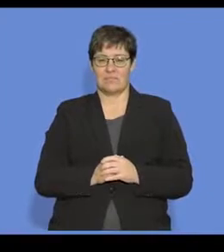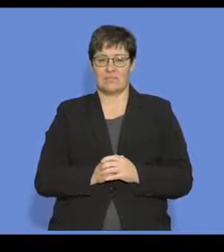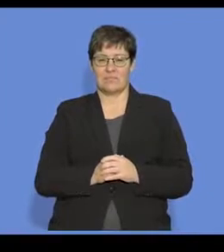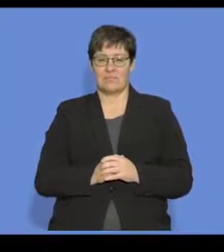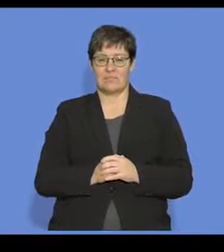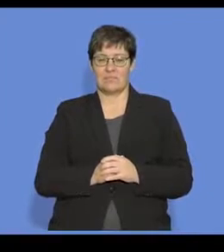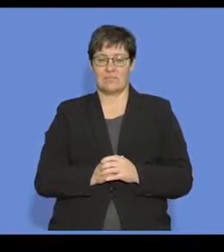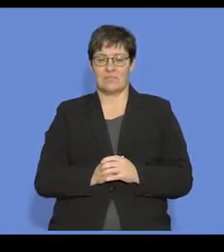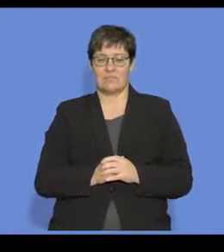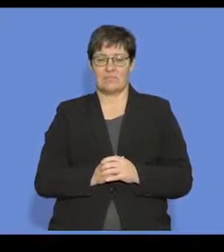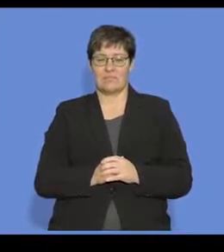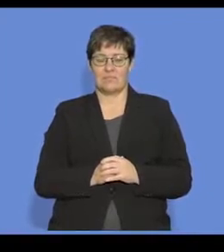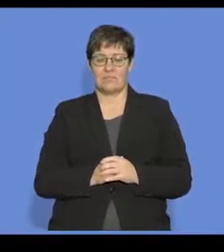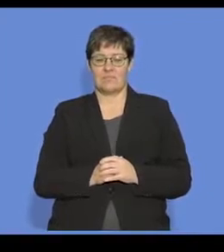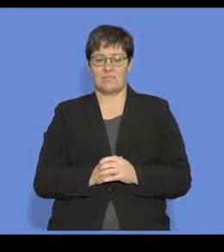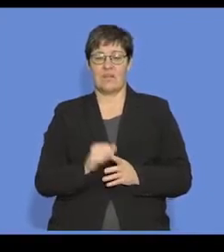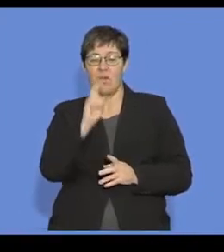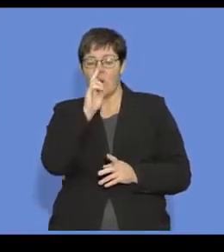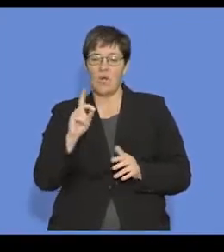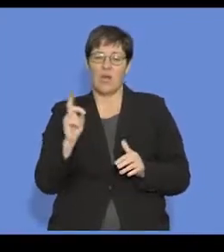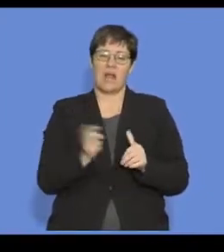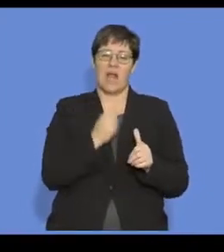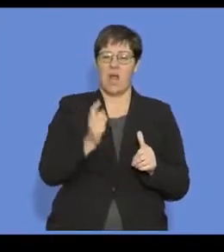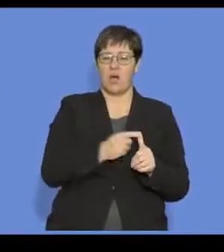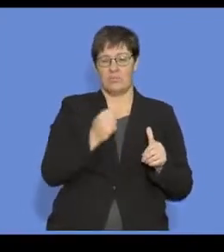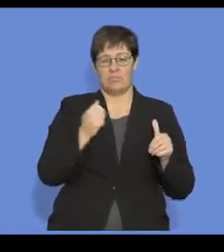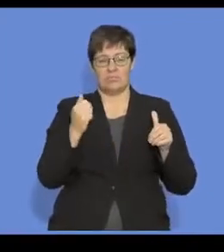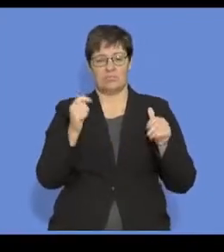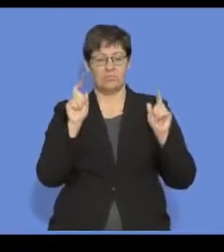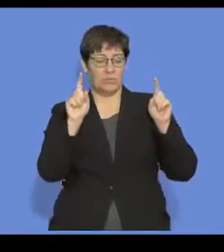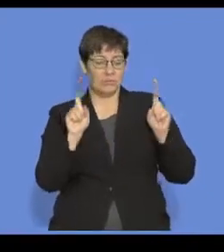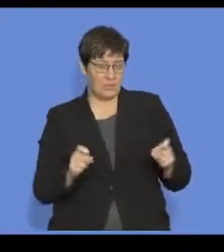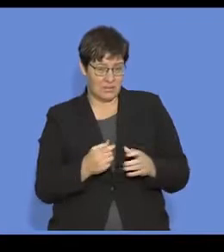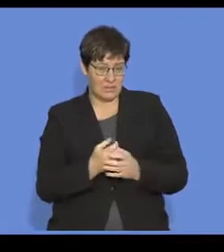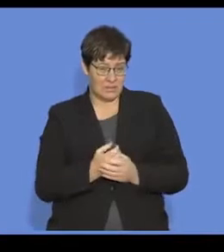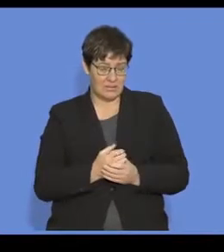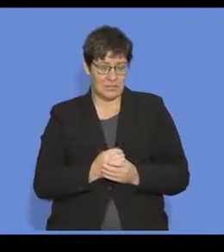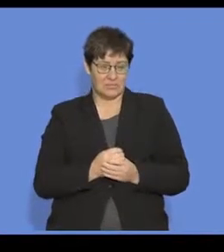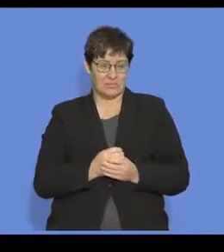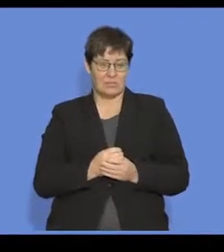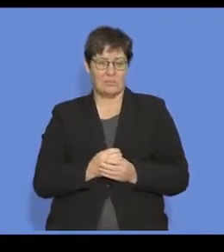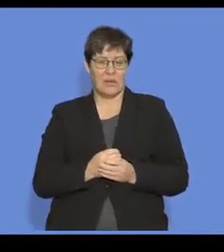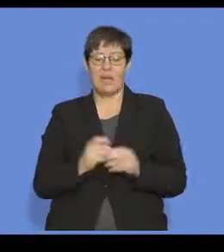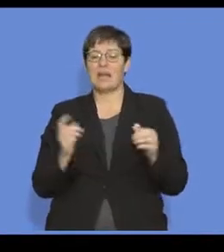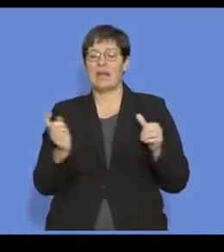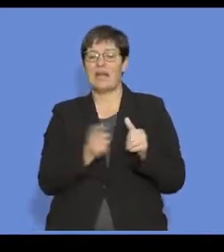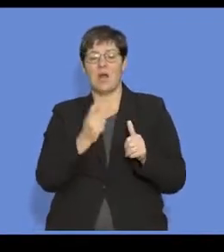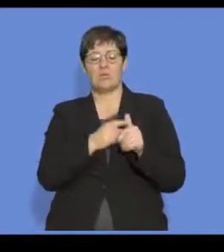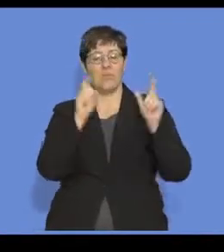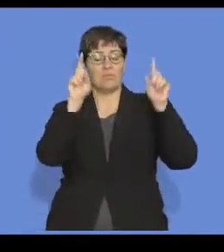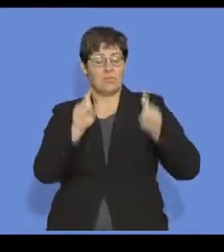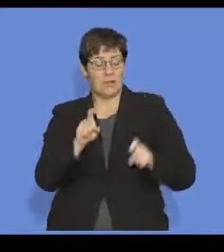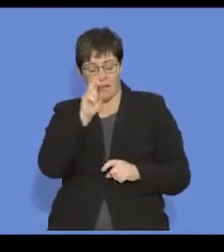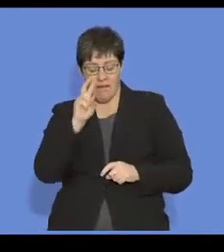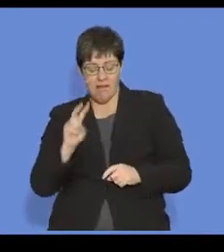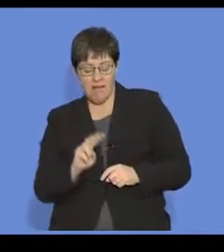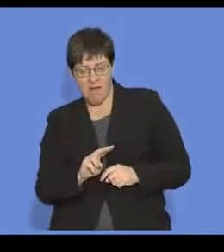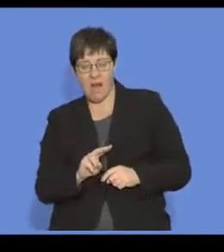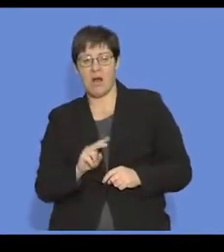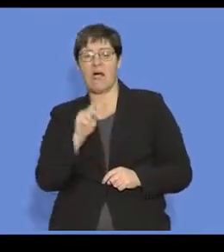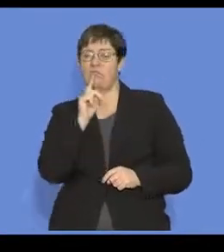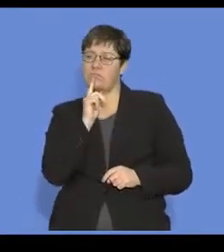So we're going to look at counting principle as indicated, but under counting principle, we're going to